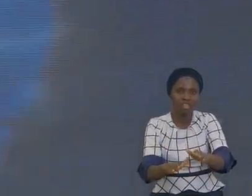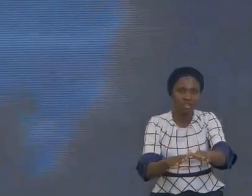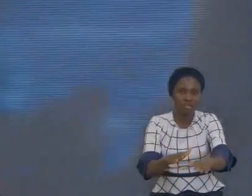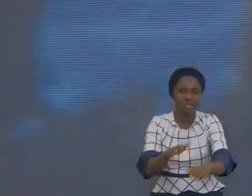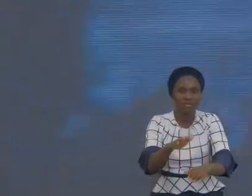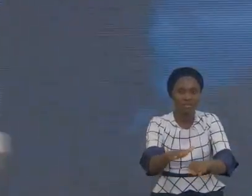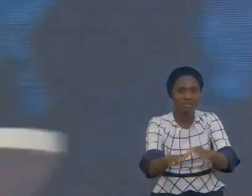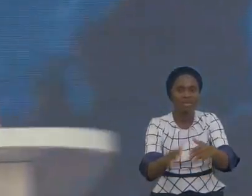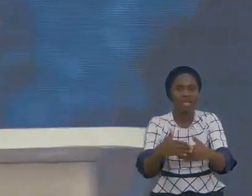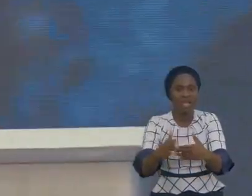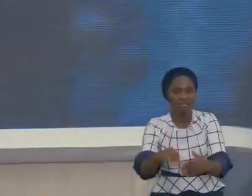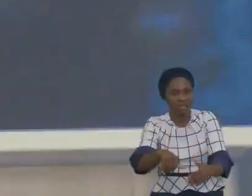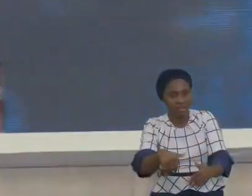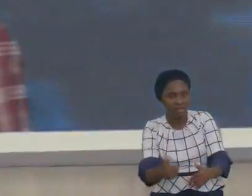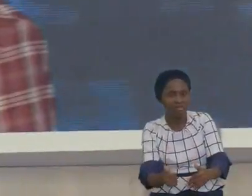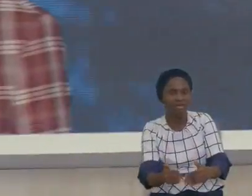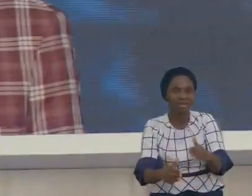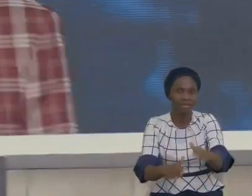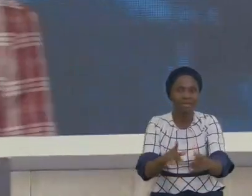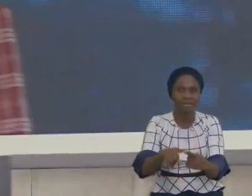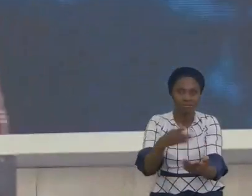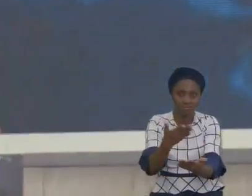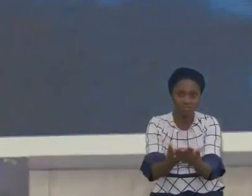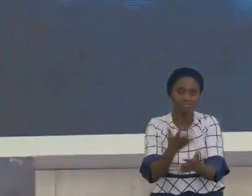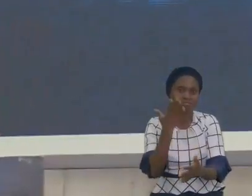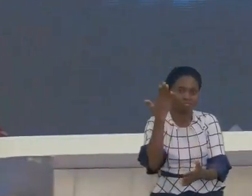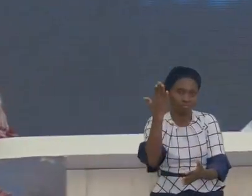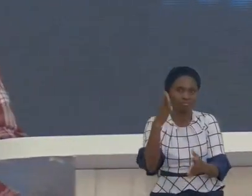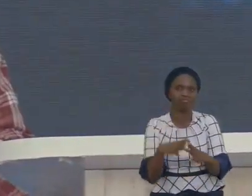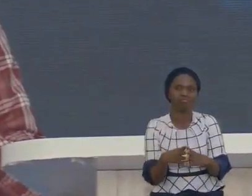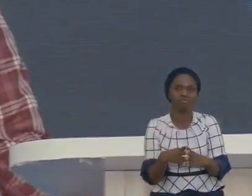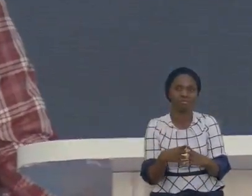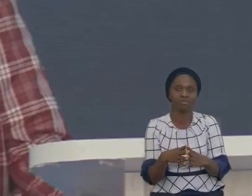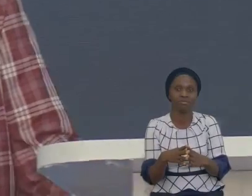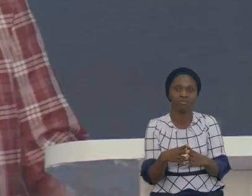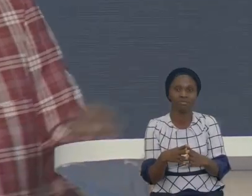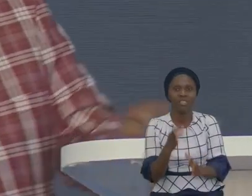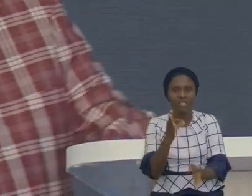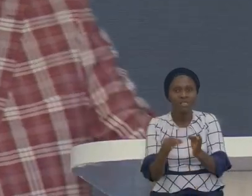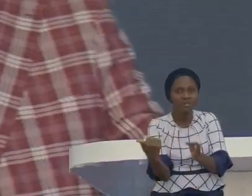Everybody starts at the baby level.